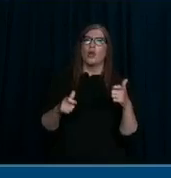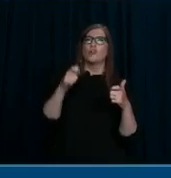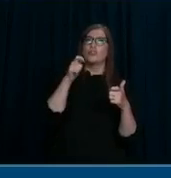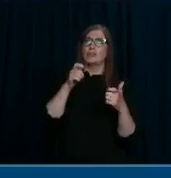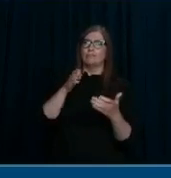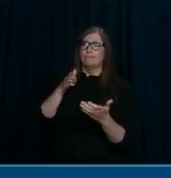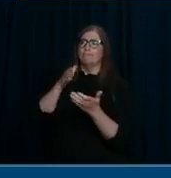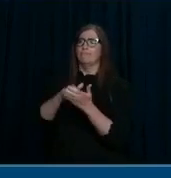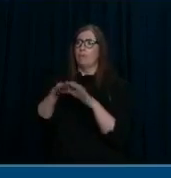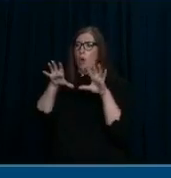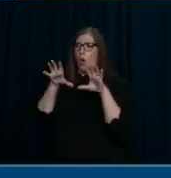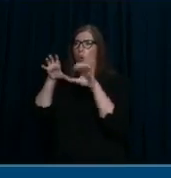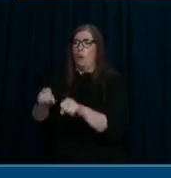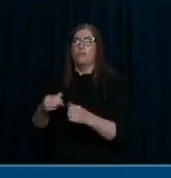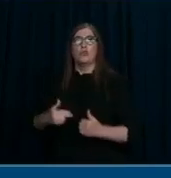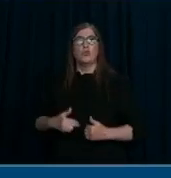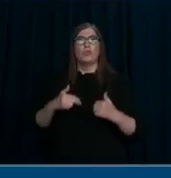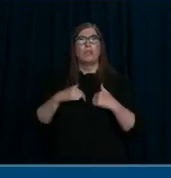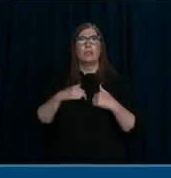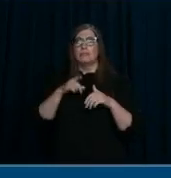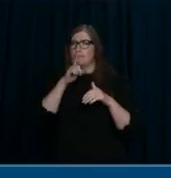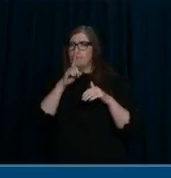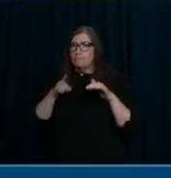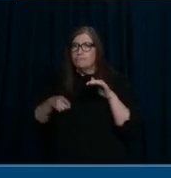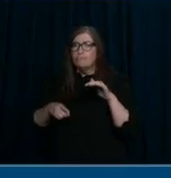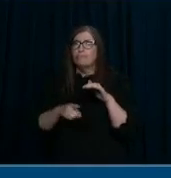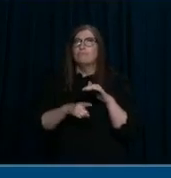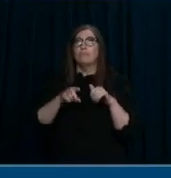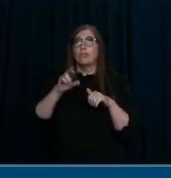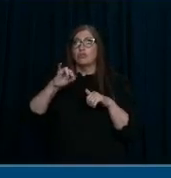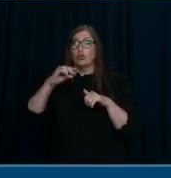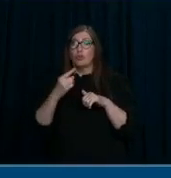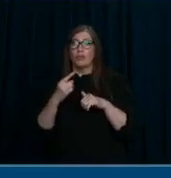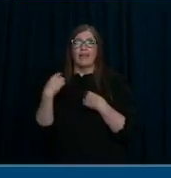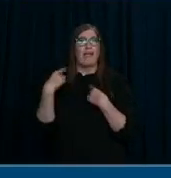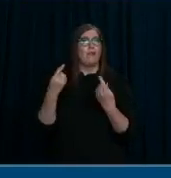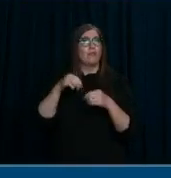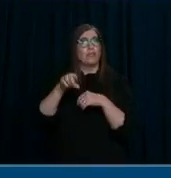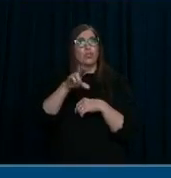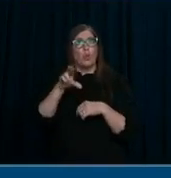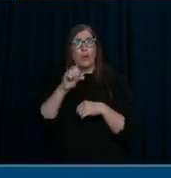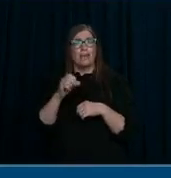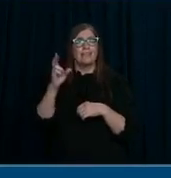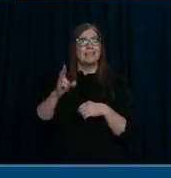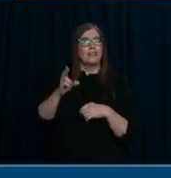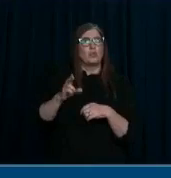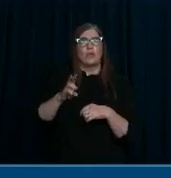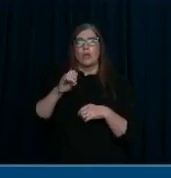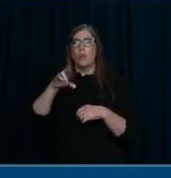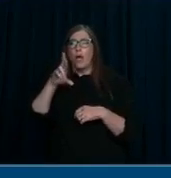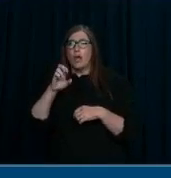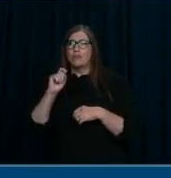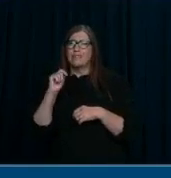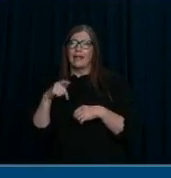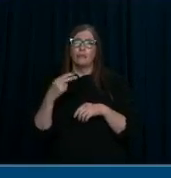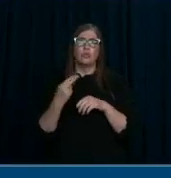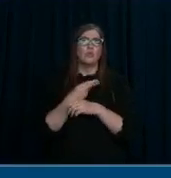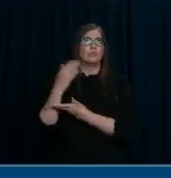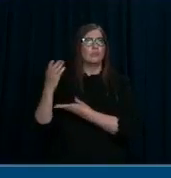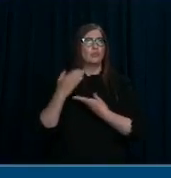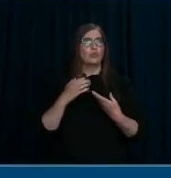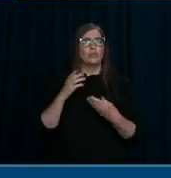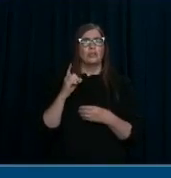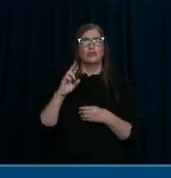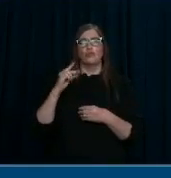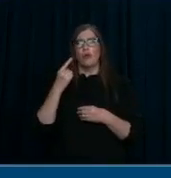a human smuggling ring ever in Arizona history. Did one of the first wiretaps on a smuggling ring, bringing drugs and guns